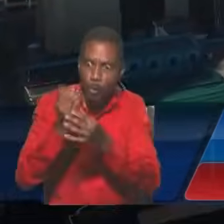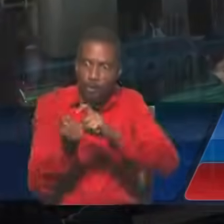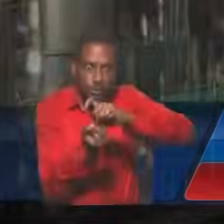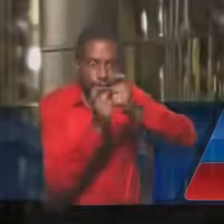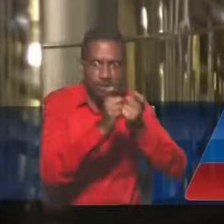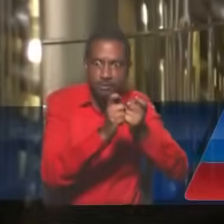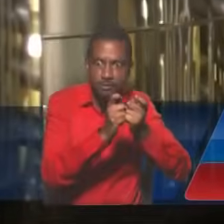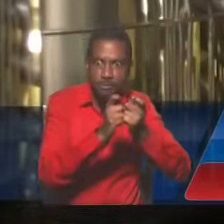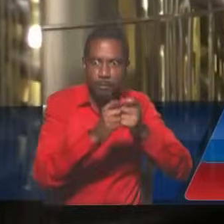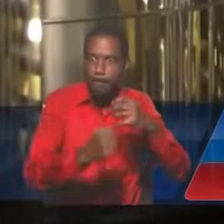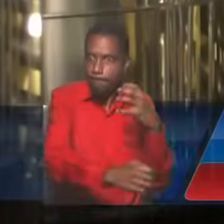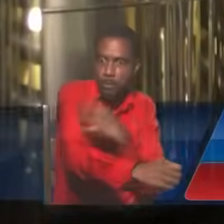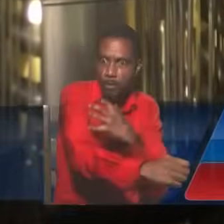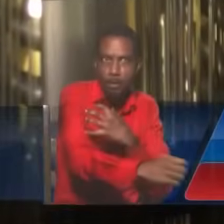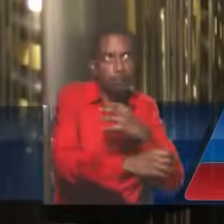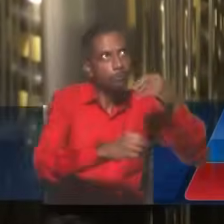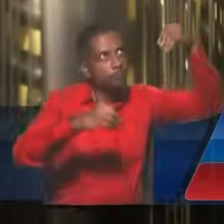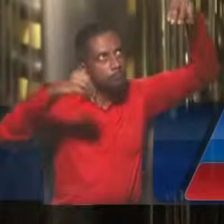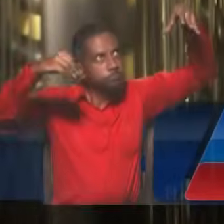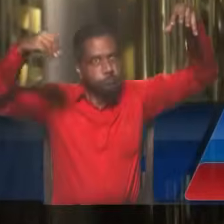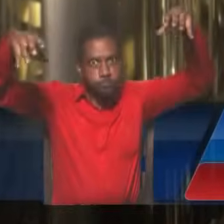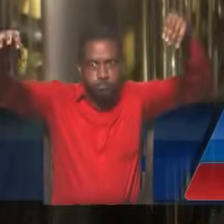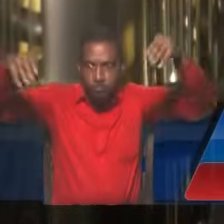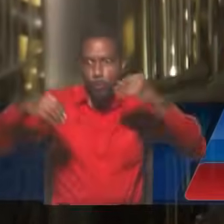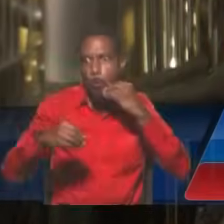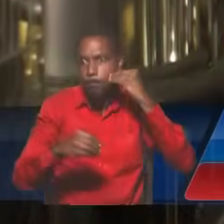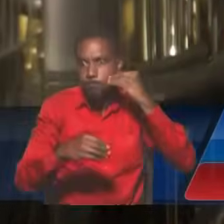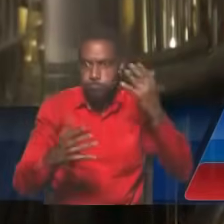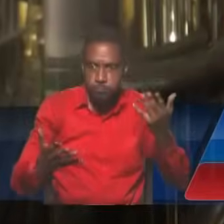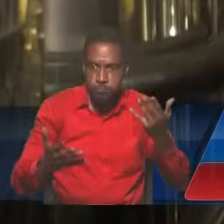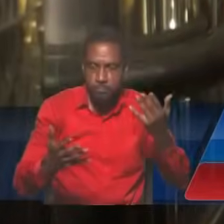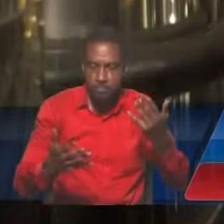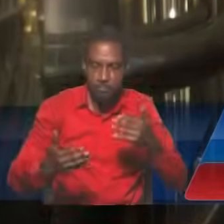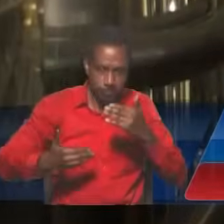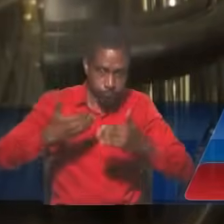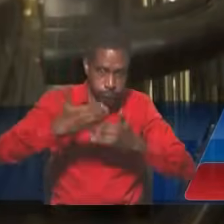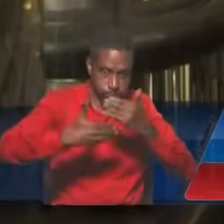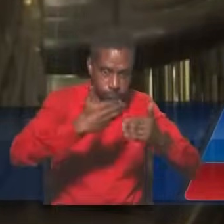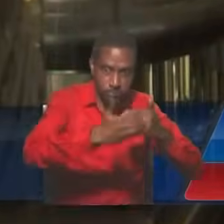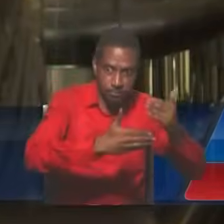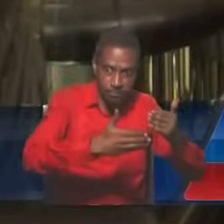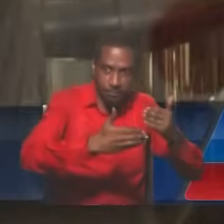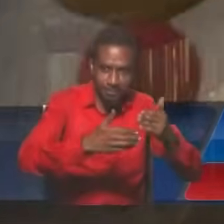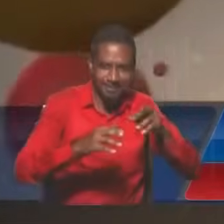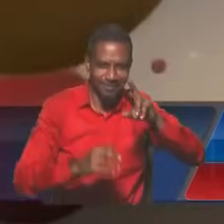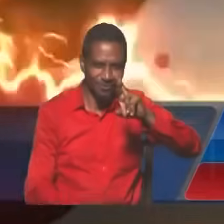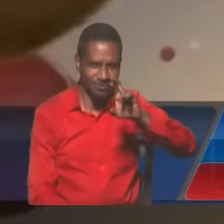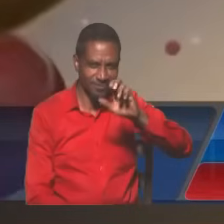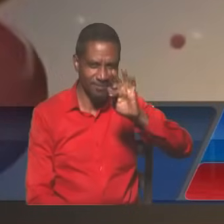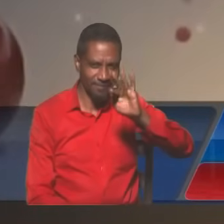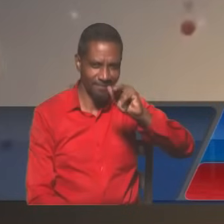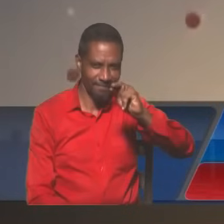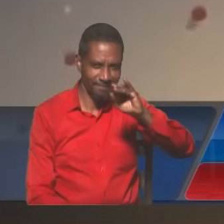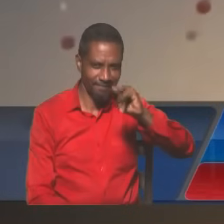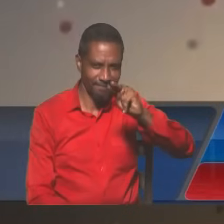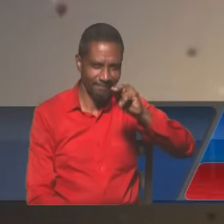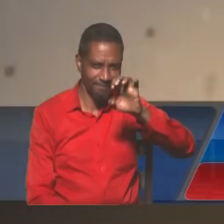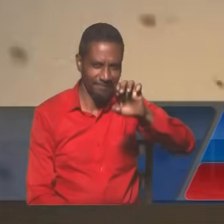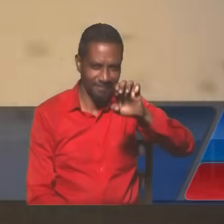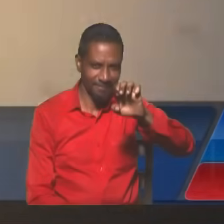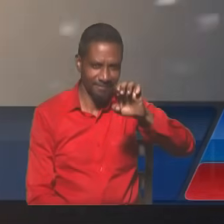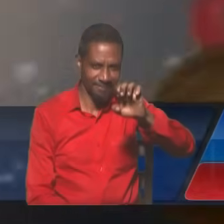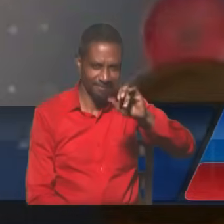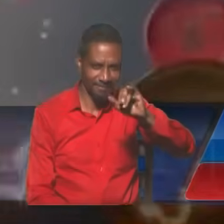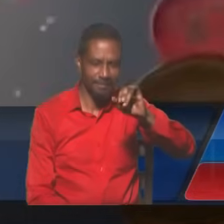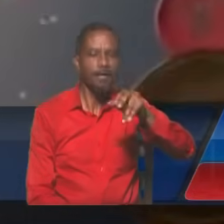home? Well, the process that takes crude oil to electricity or gasoline is called refining. The refining process